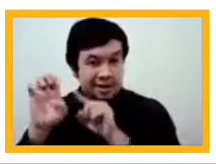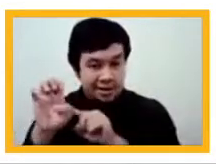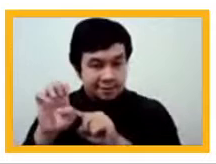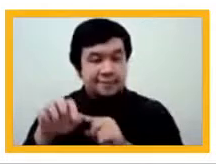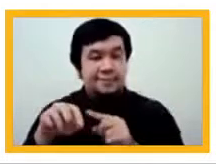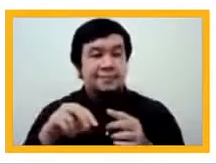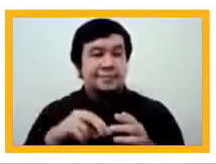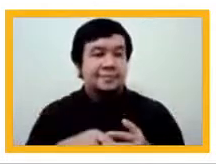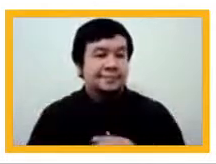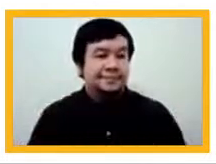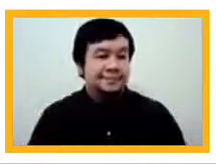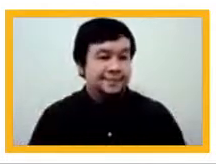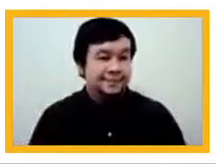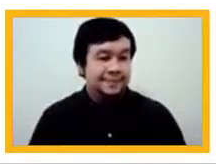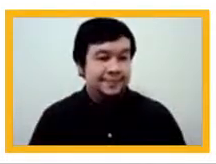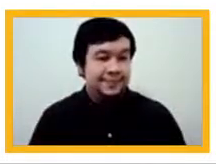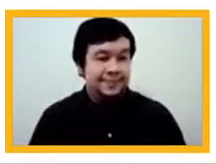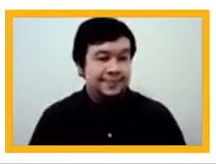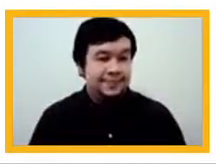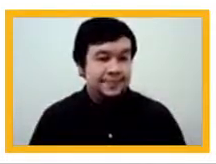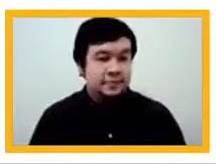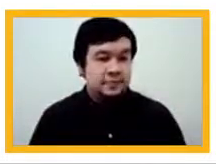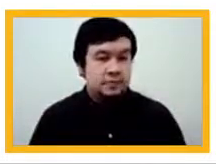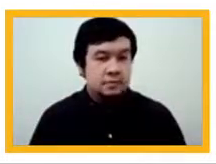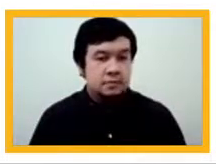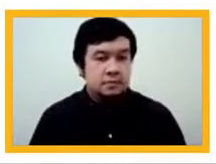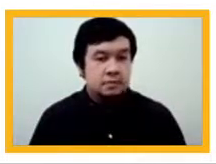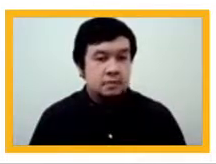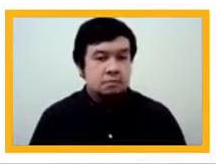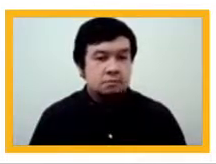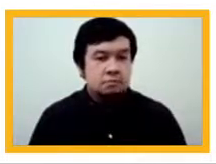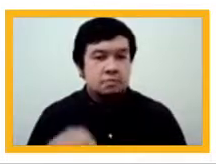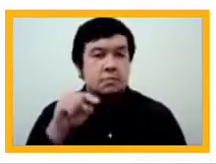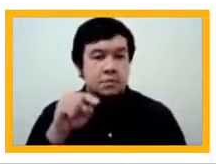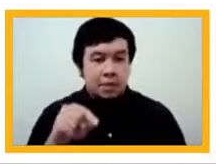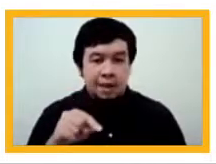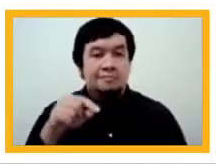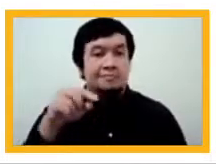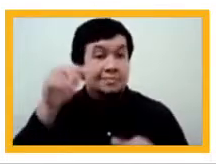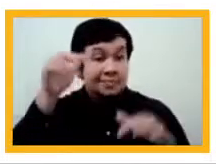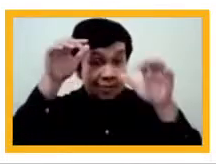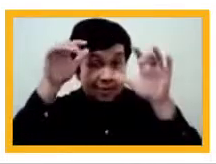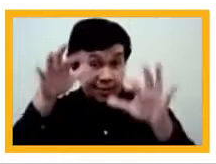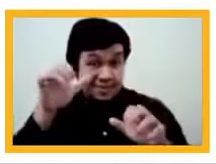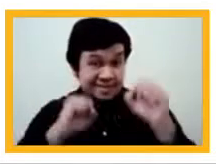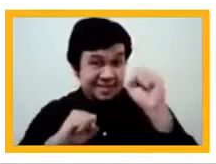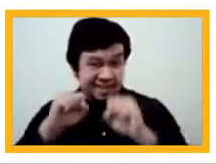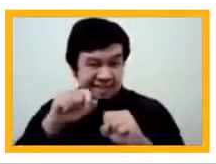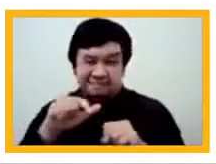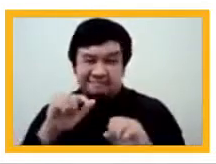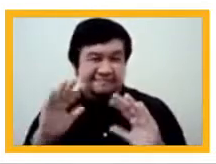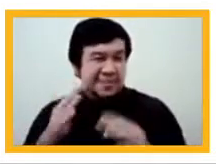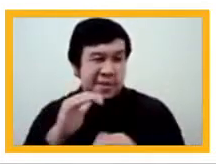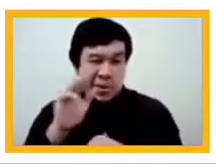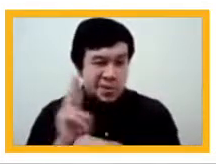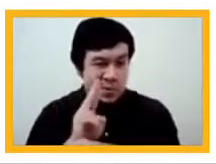or college of computer science instead of computer college of engineering. And also,